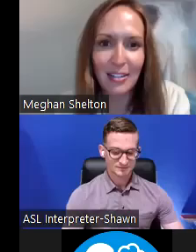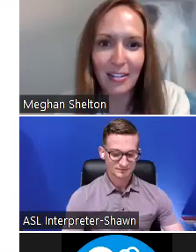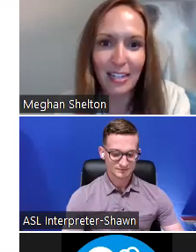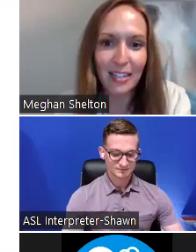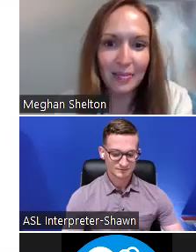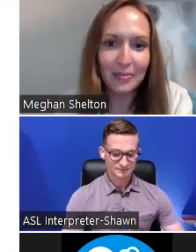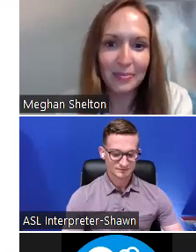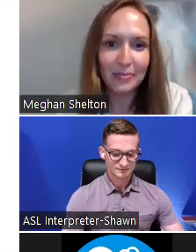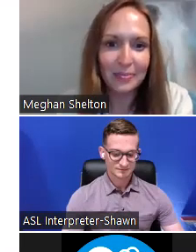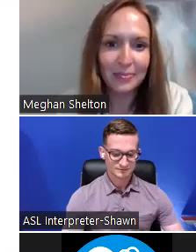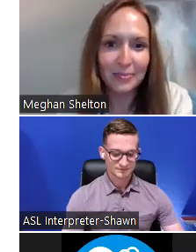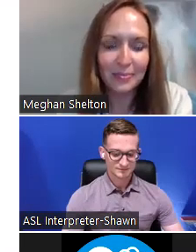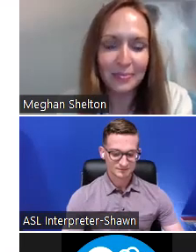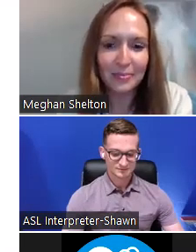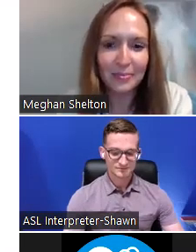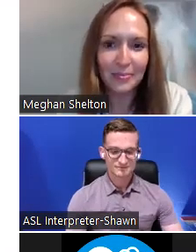Get started.